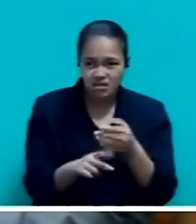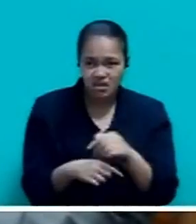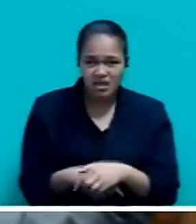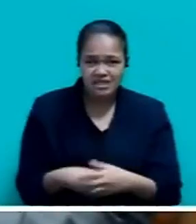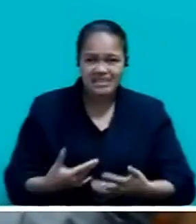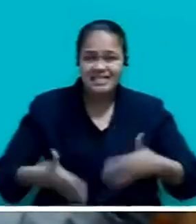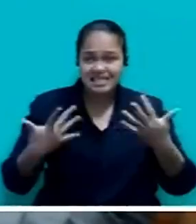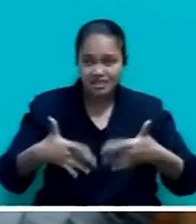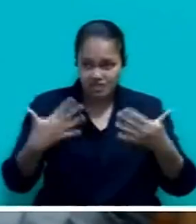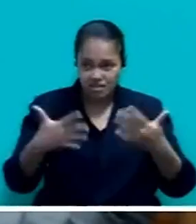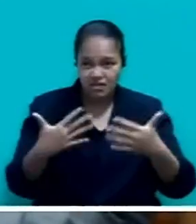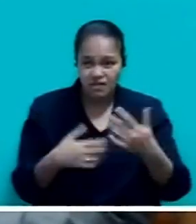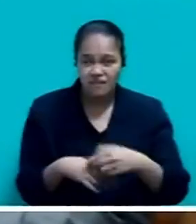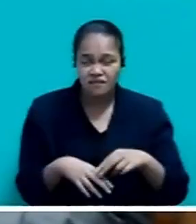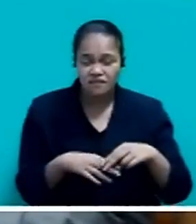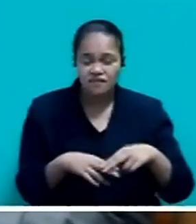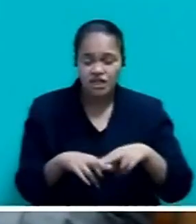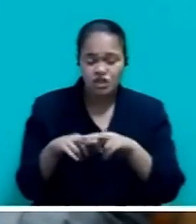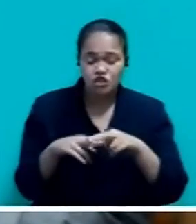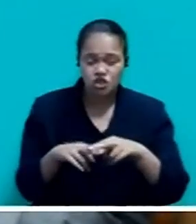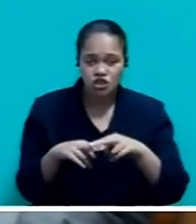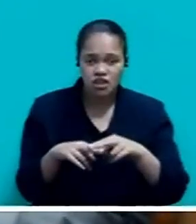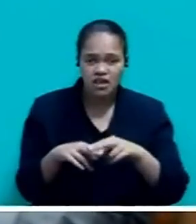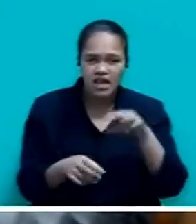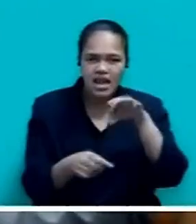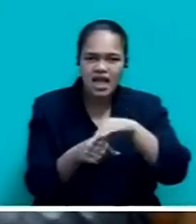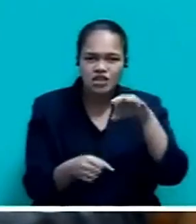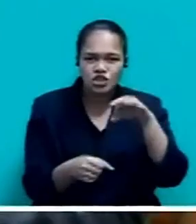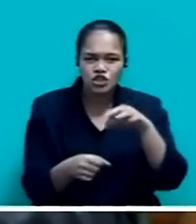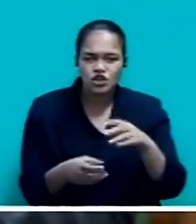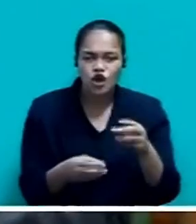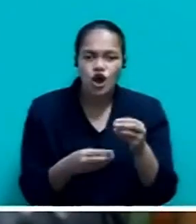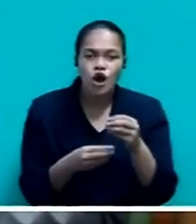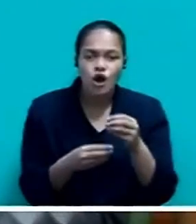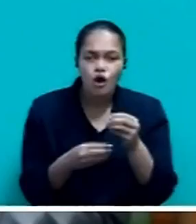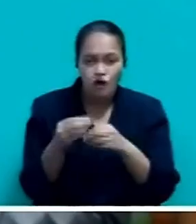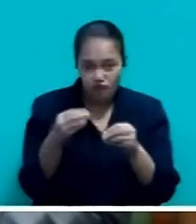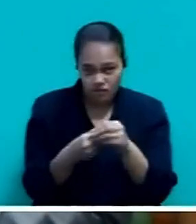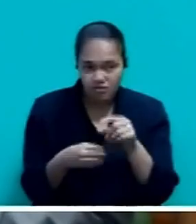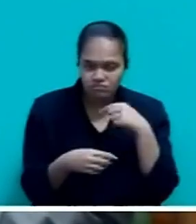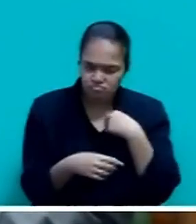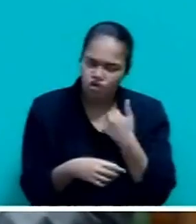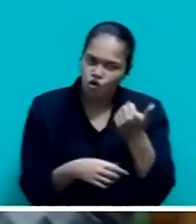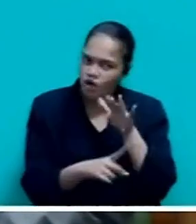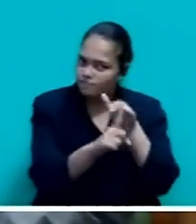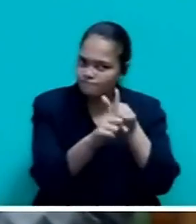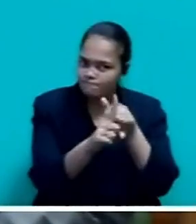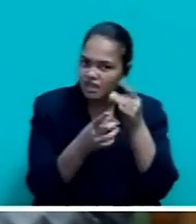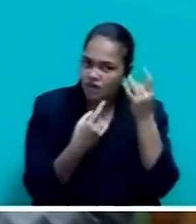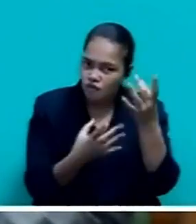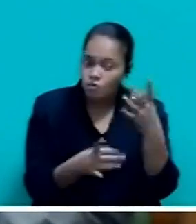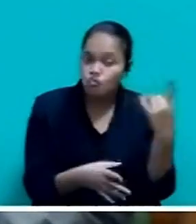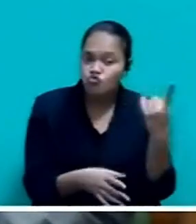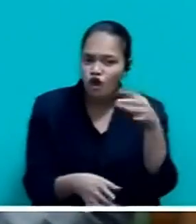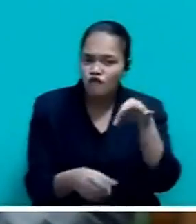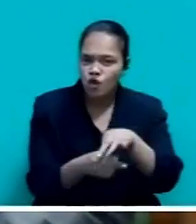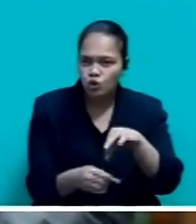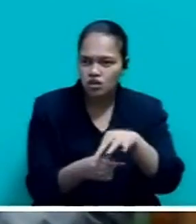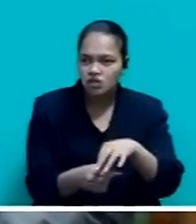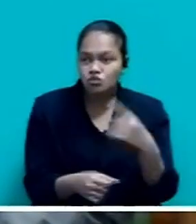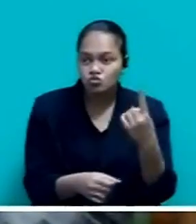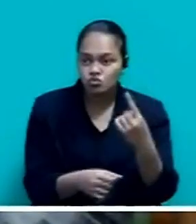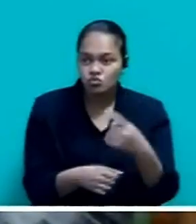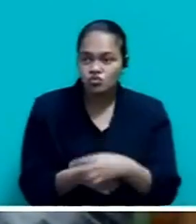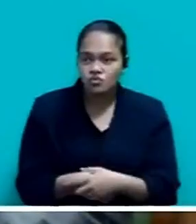statistics from the Fijian Elections Office, and I've asked for that information about the voters who turned up to vote on the day. They